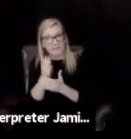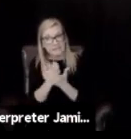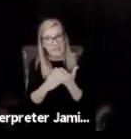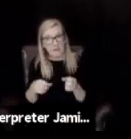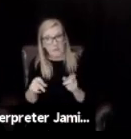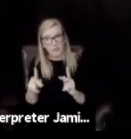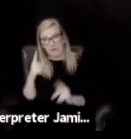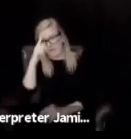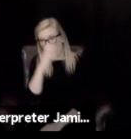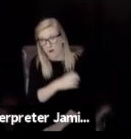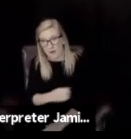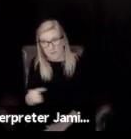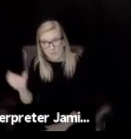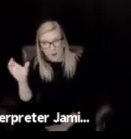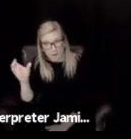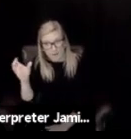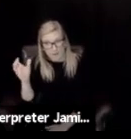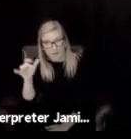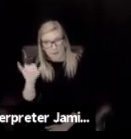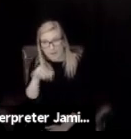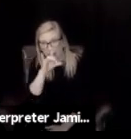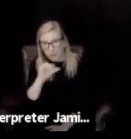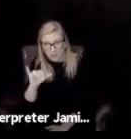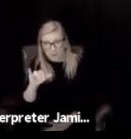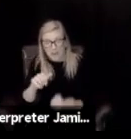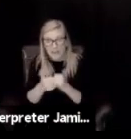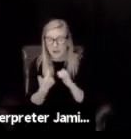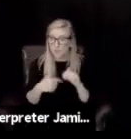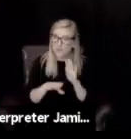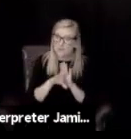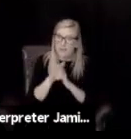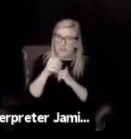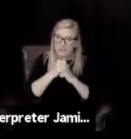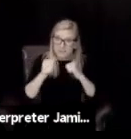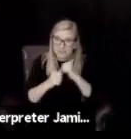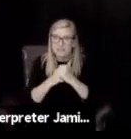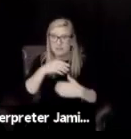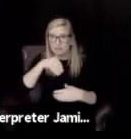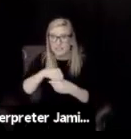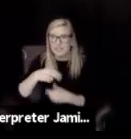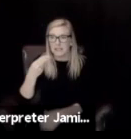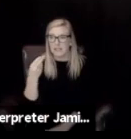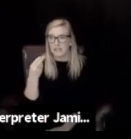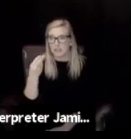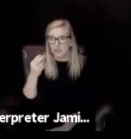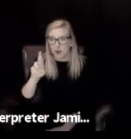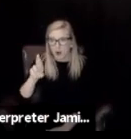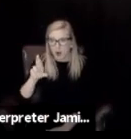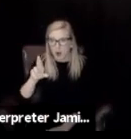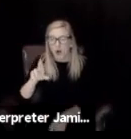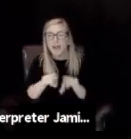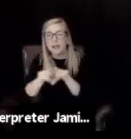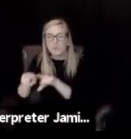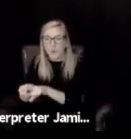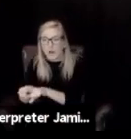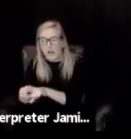that look like? And how do we build systems in your HR department, as well as provide training and